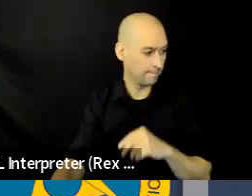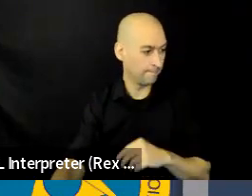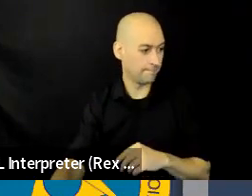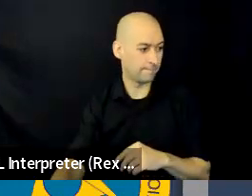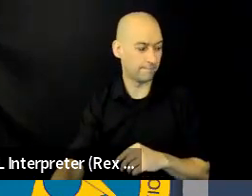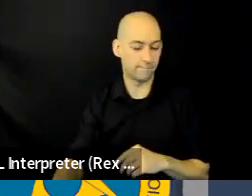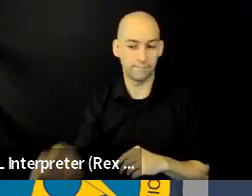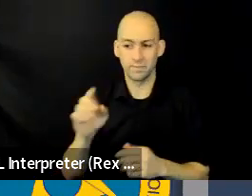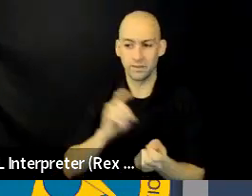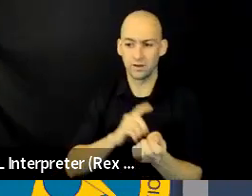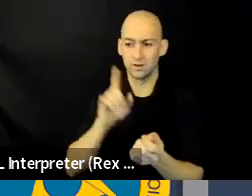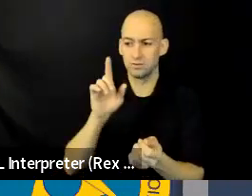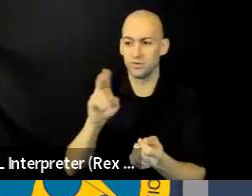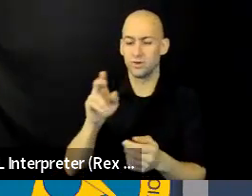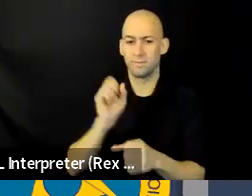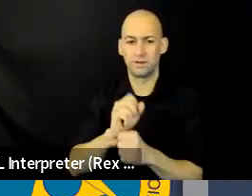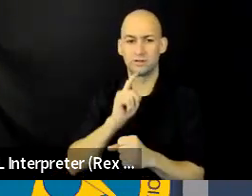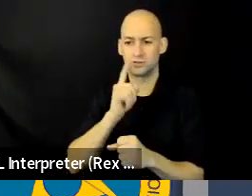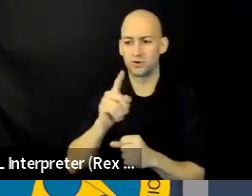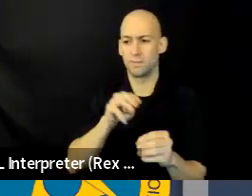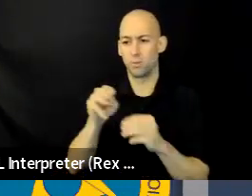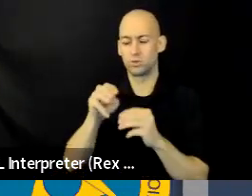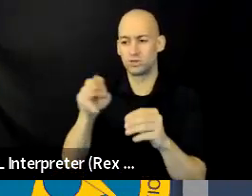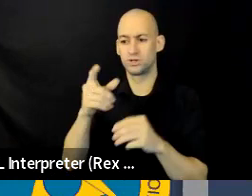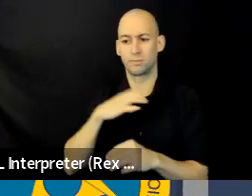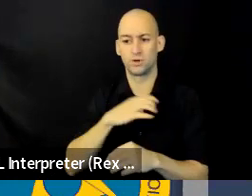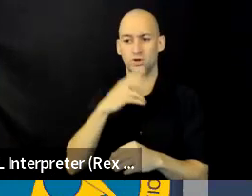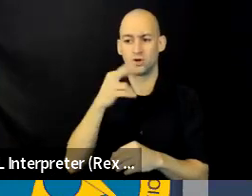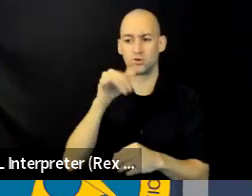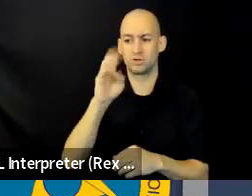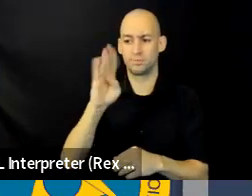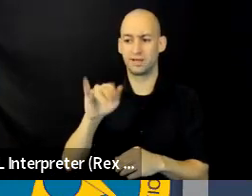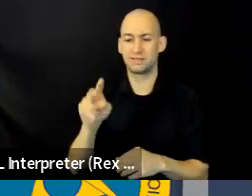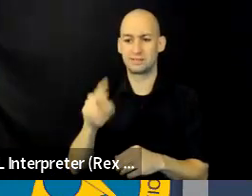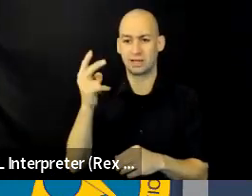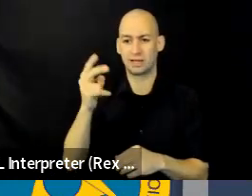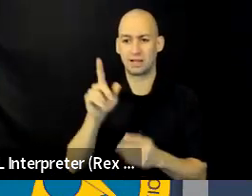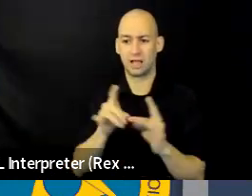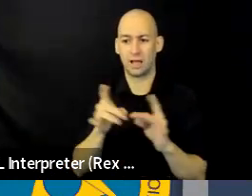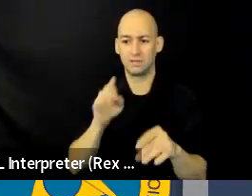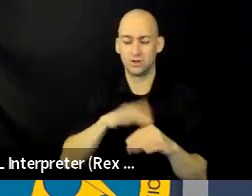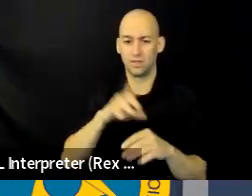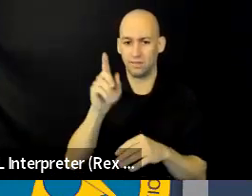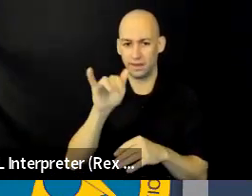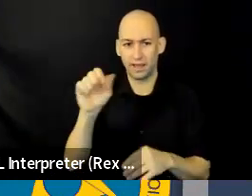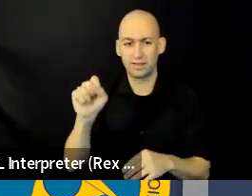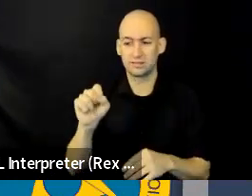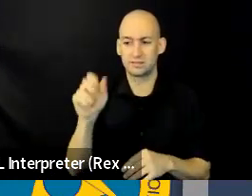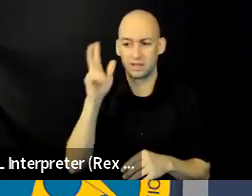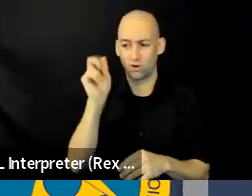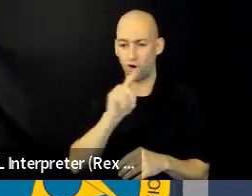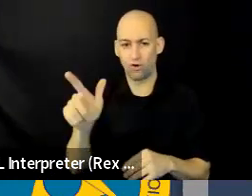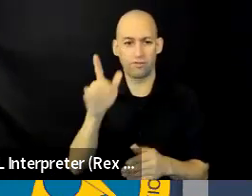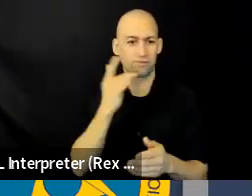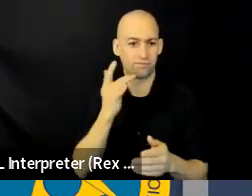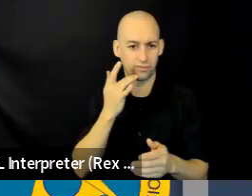Dr. Liu made the motion, Commissioner Grisby the second. Any comments on the dais? Hearing none. All those in favor?